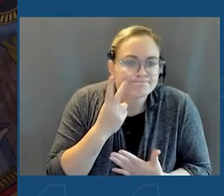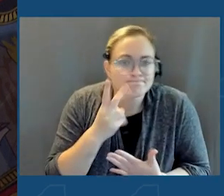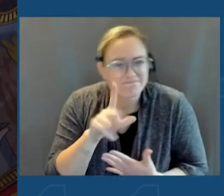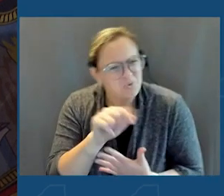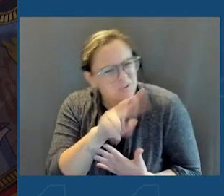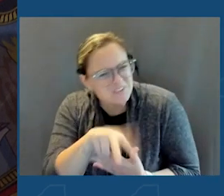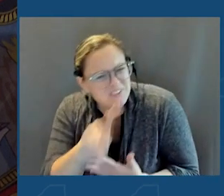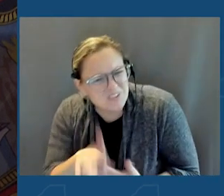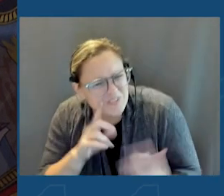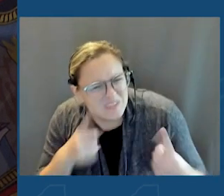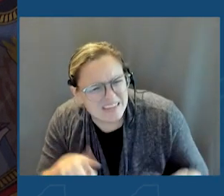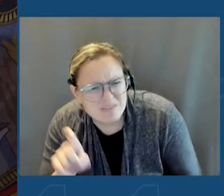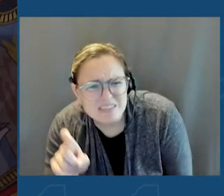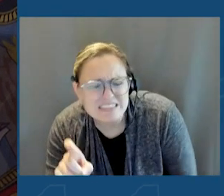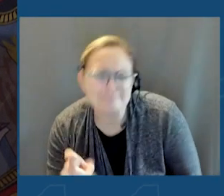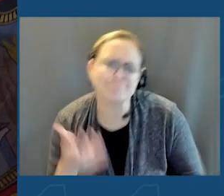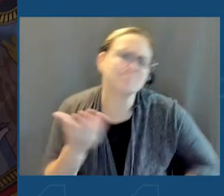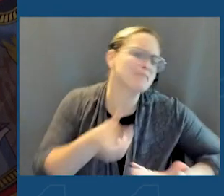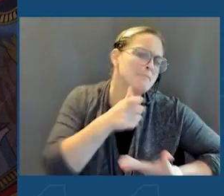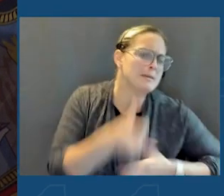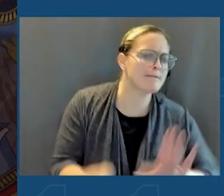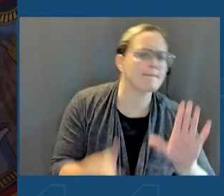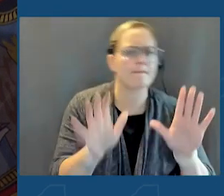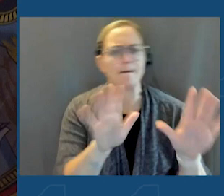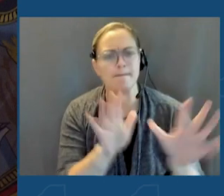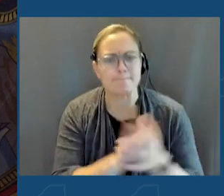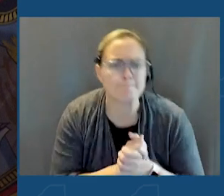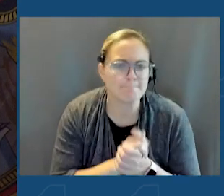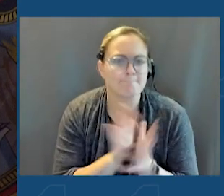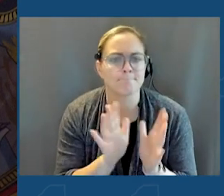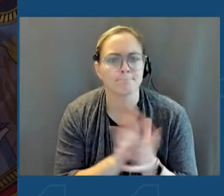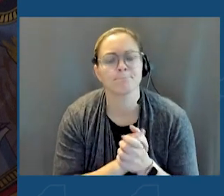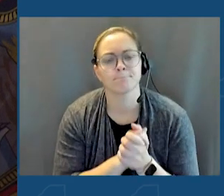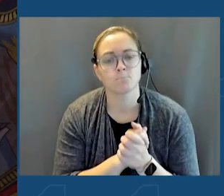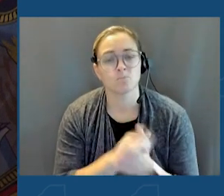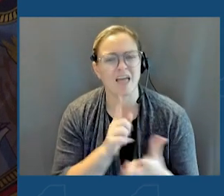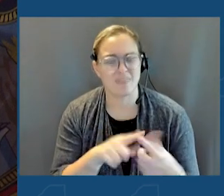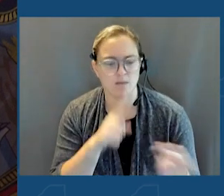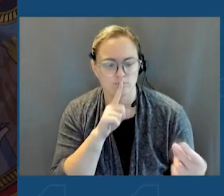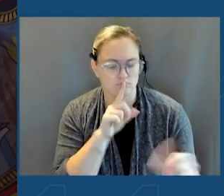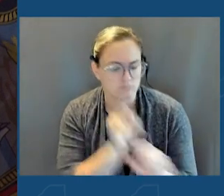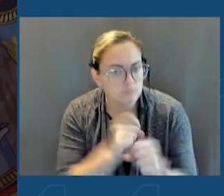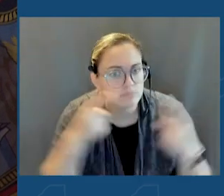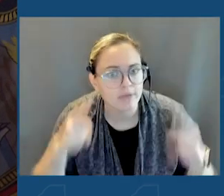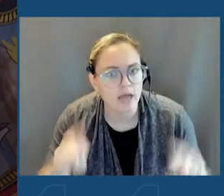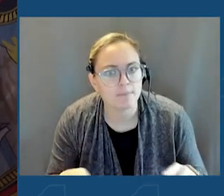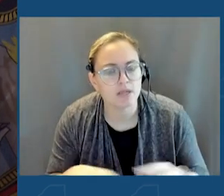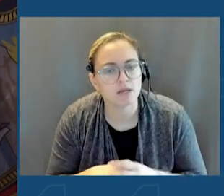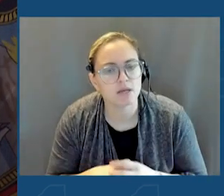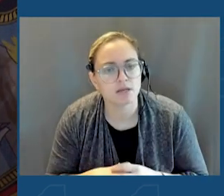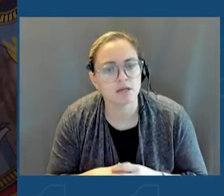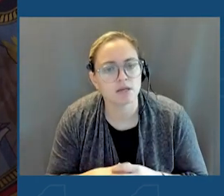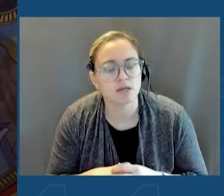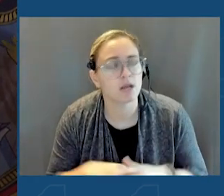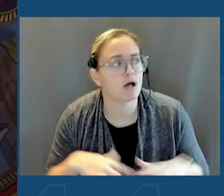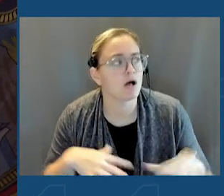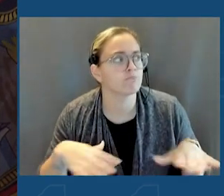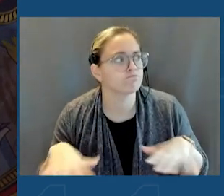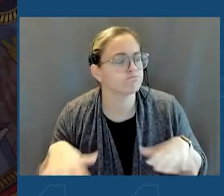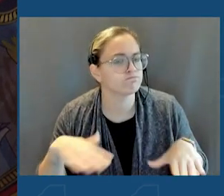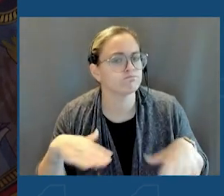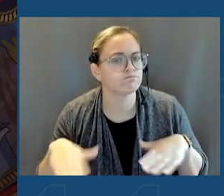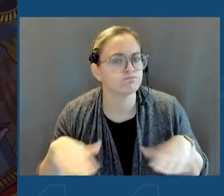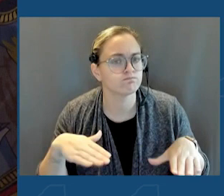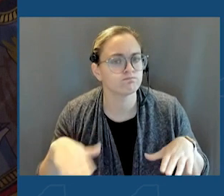2022 in the greatest country on this planet. Maybe it won't happen. And then when it did, I walked through parks, and I